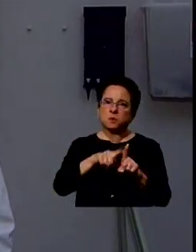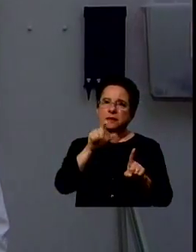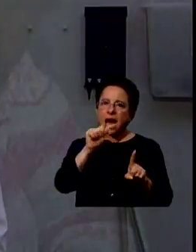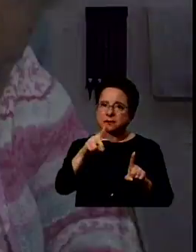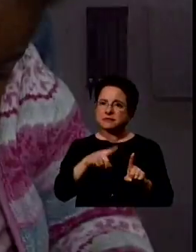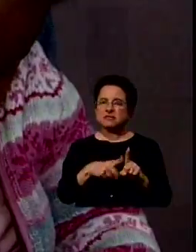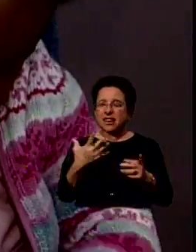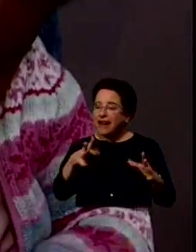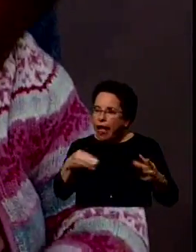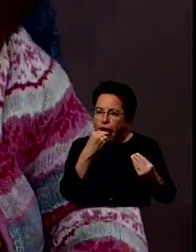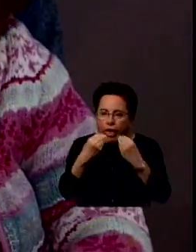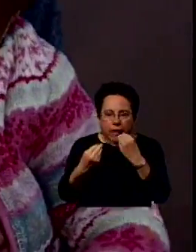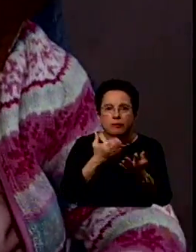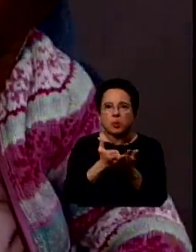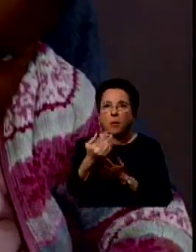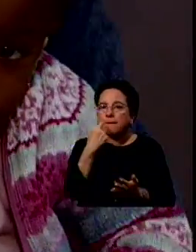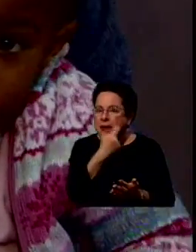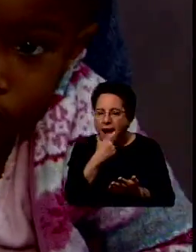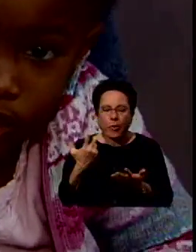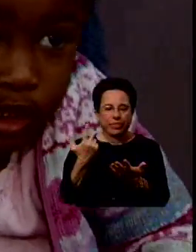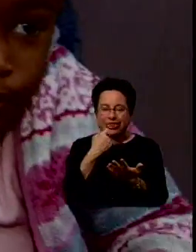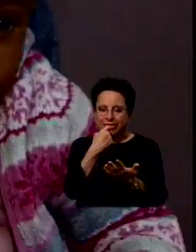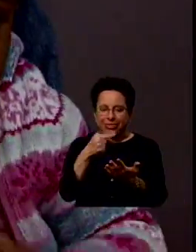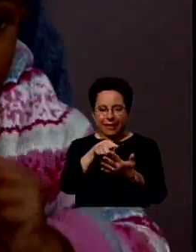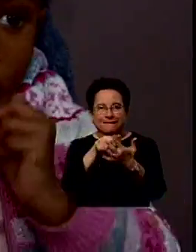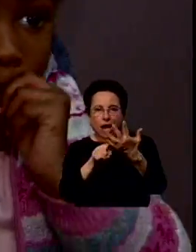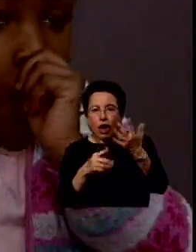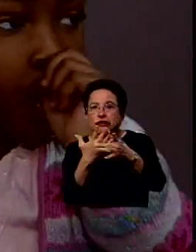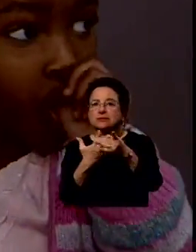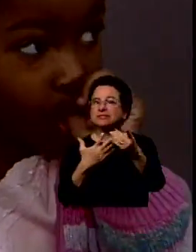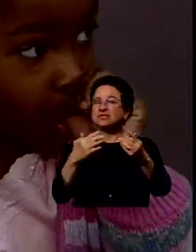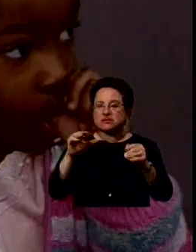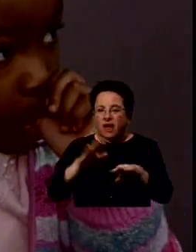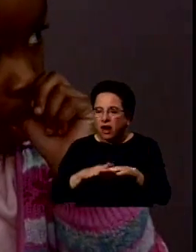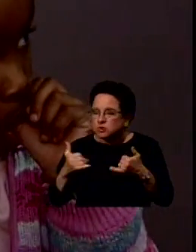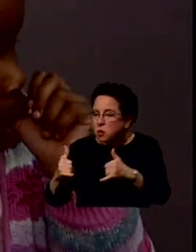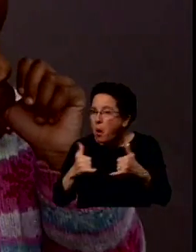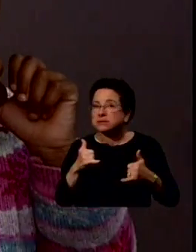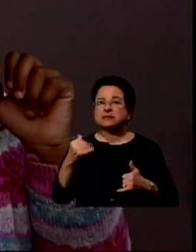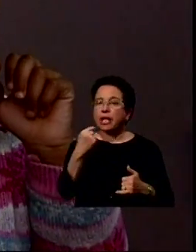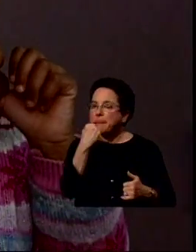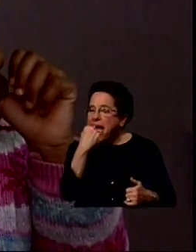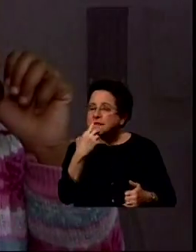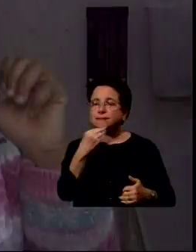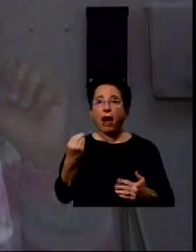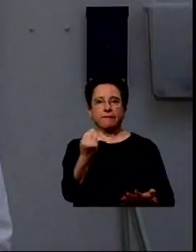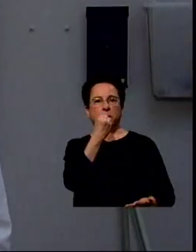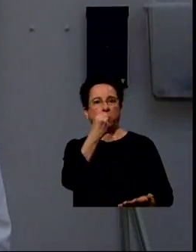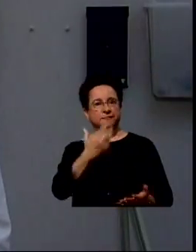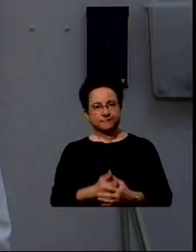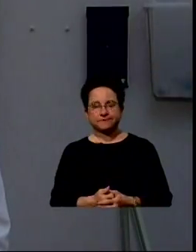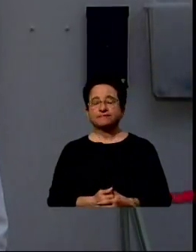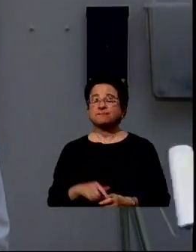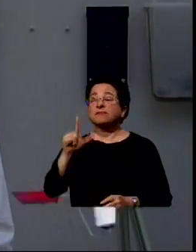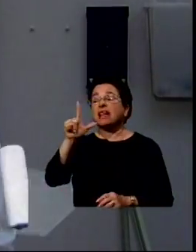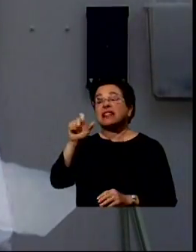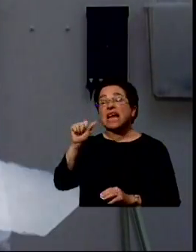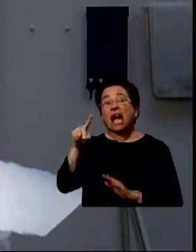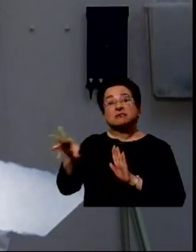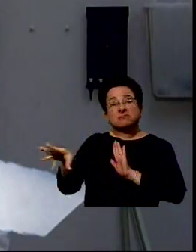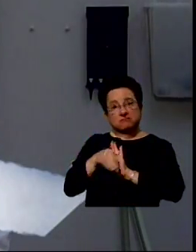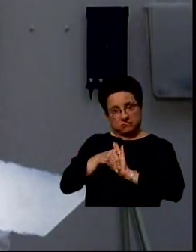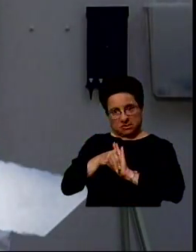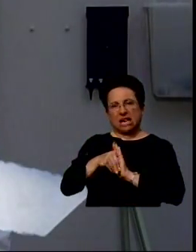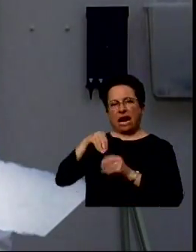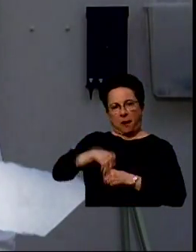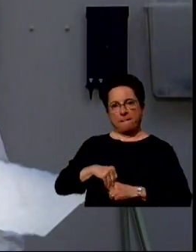exposed to lead. Somehow that gets into their mouths through their fingers and the toys and pacifiers and food,